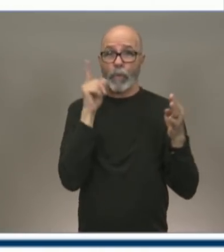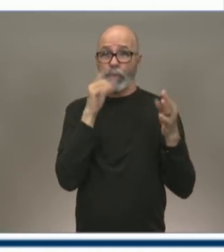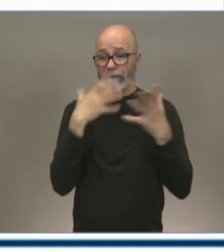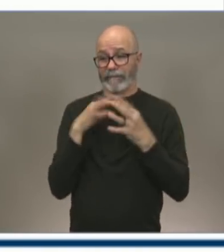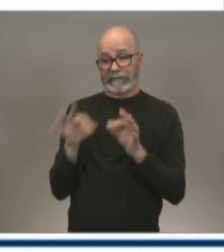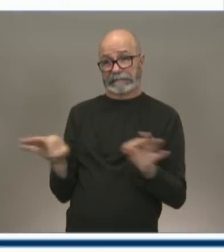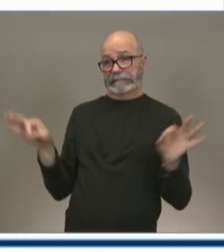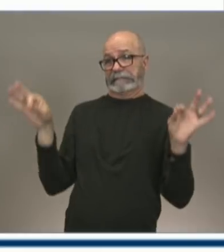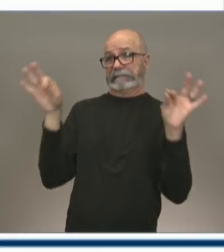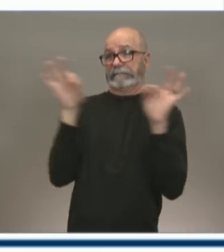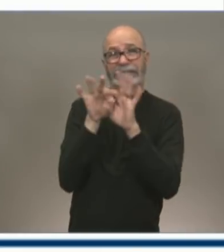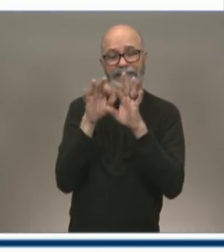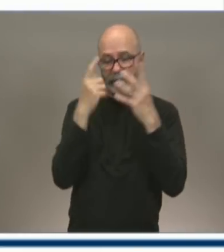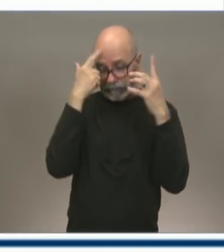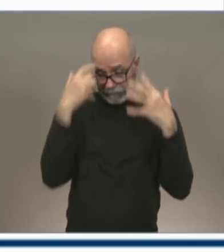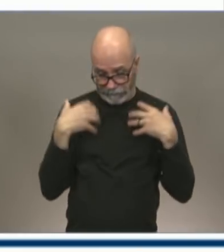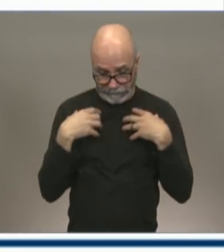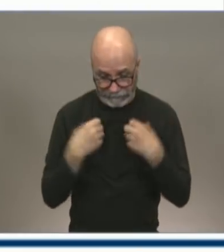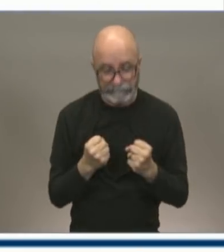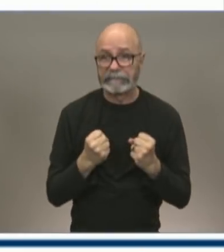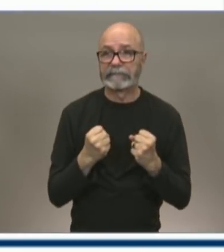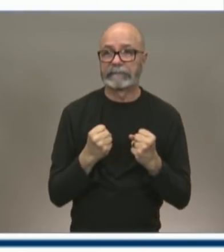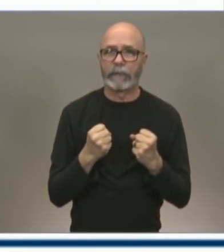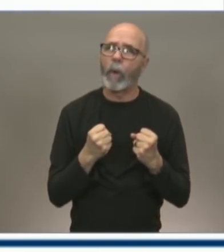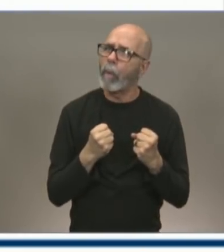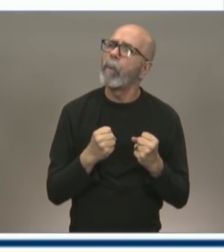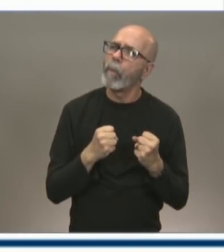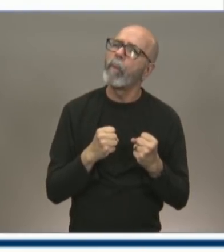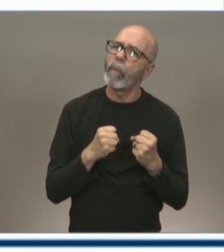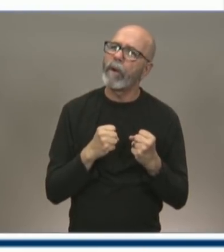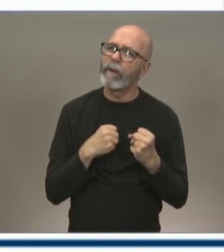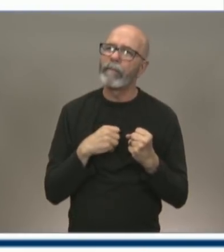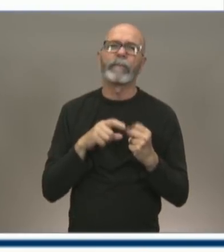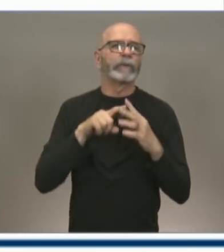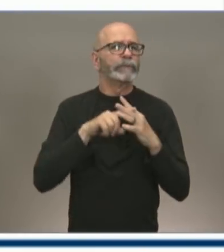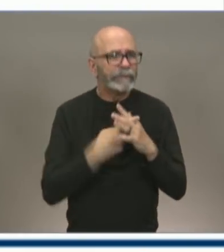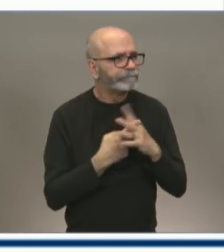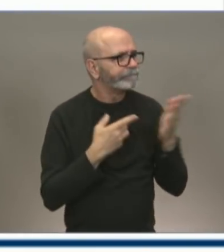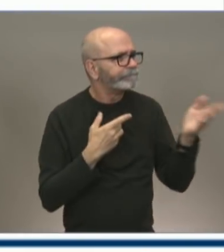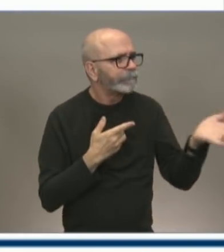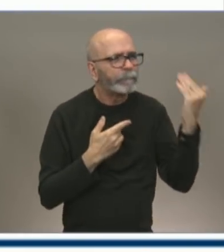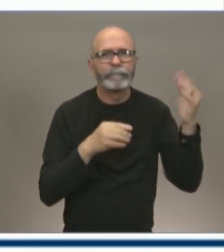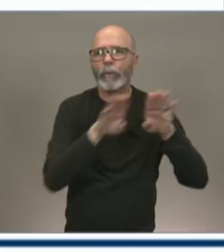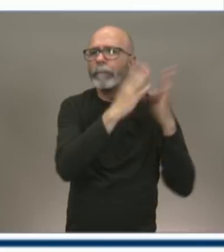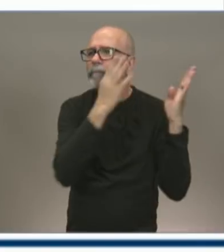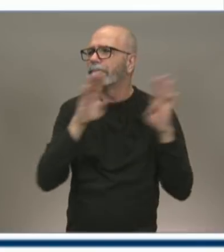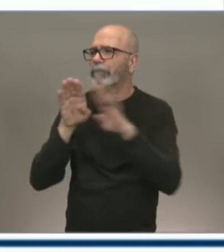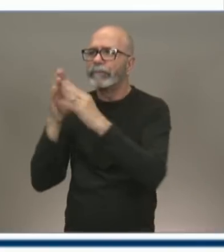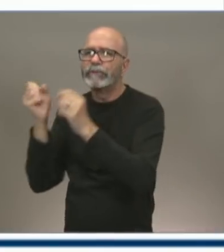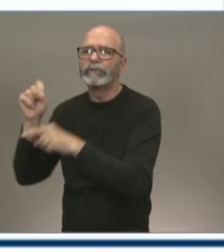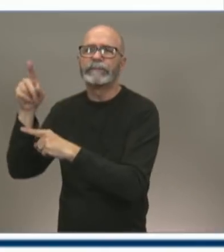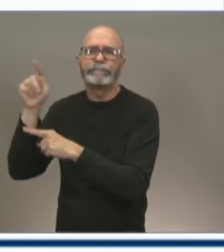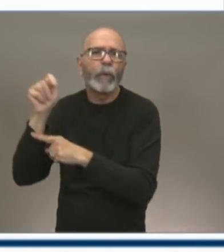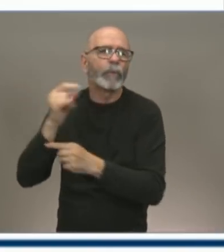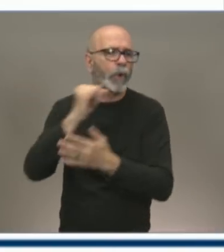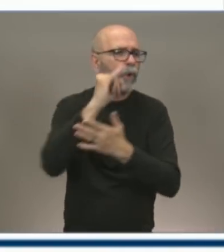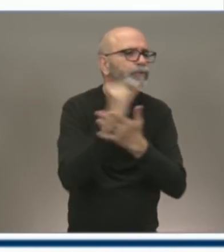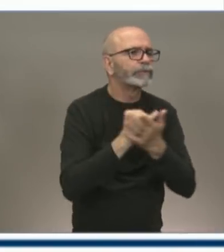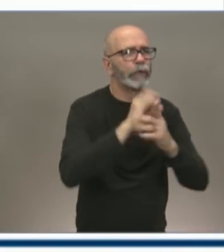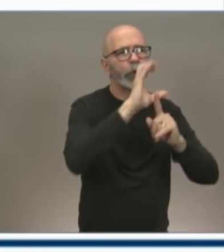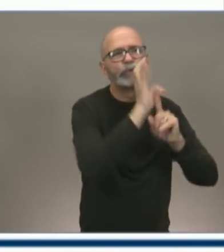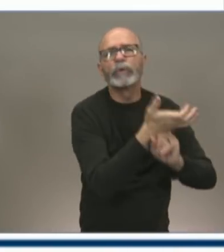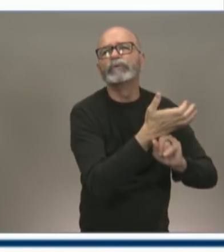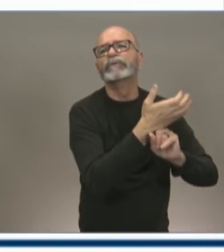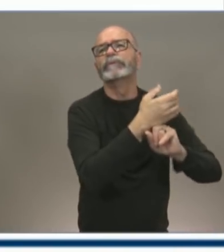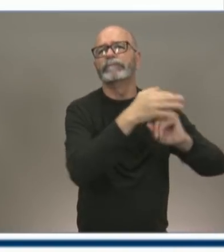health. And so we opened up opportunities for all ages for sports and for arts and culture events. We continue to look at how we